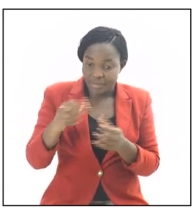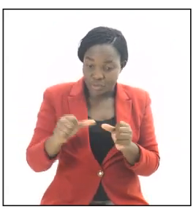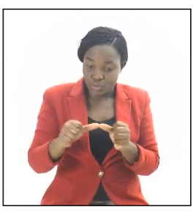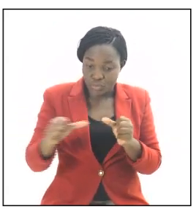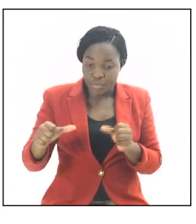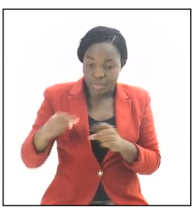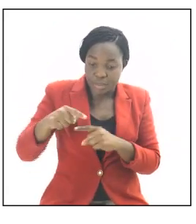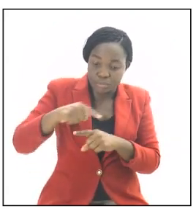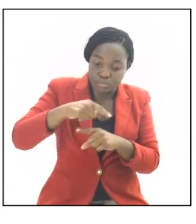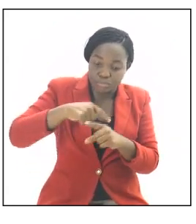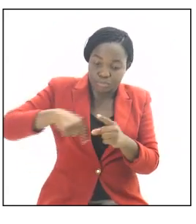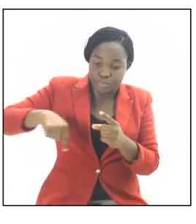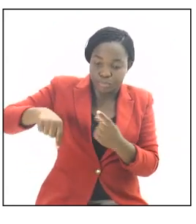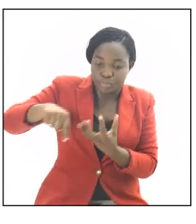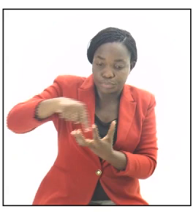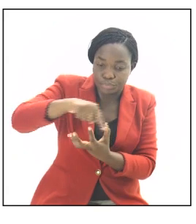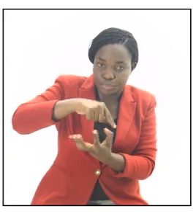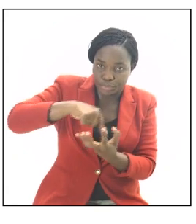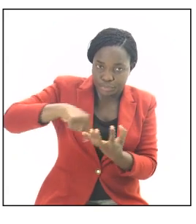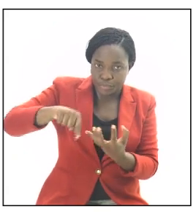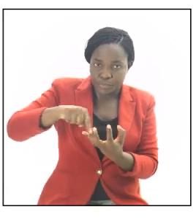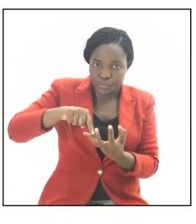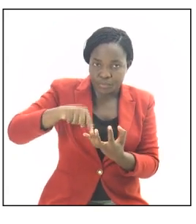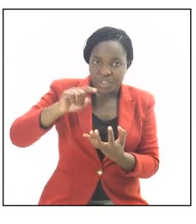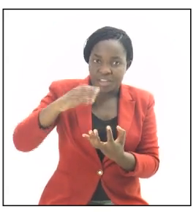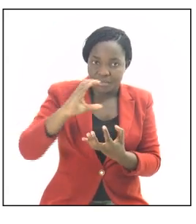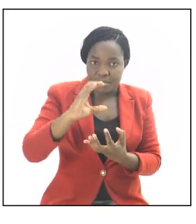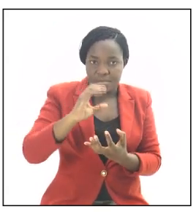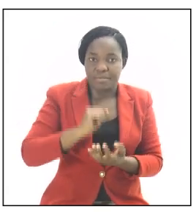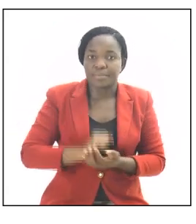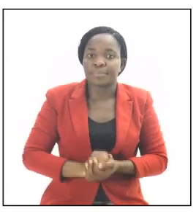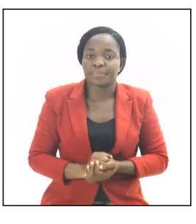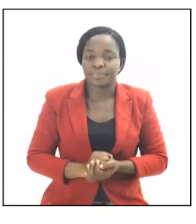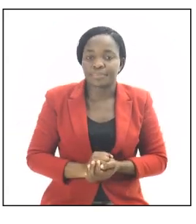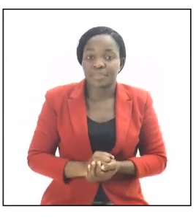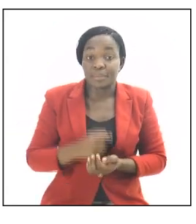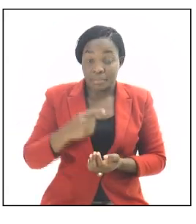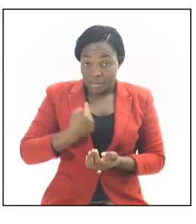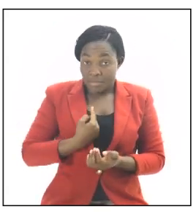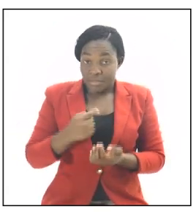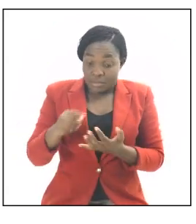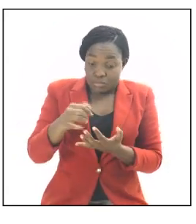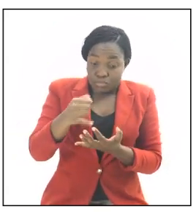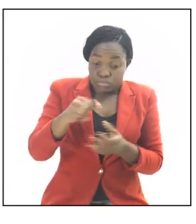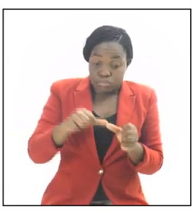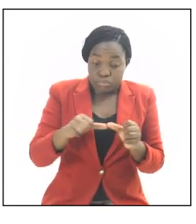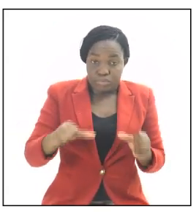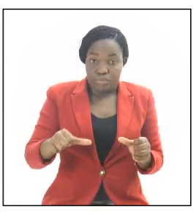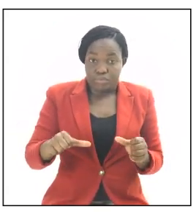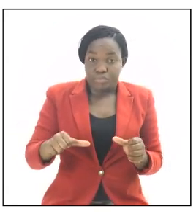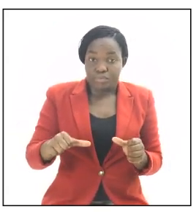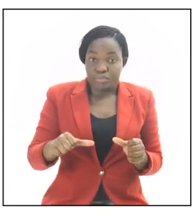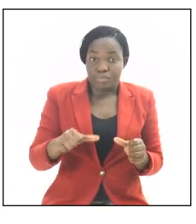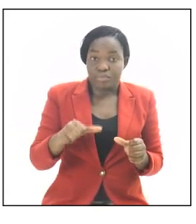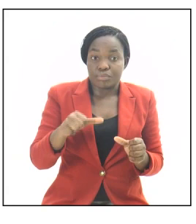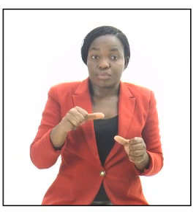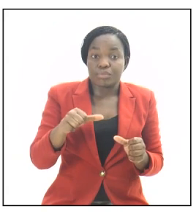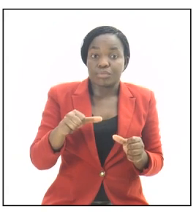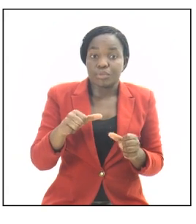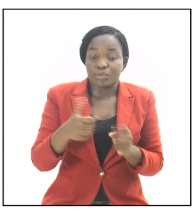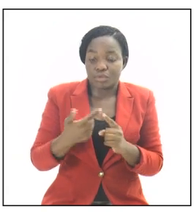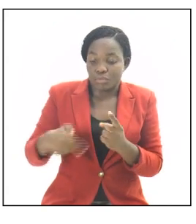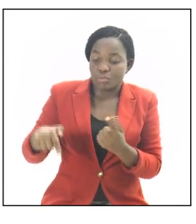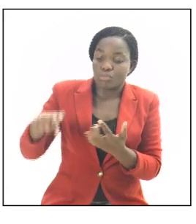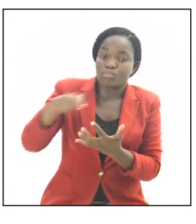the edge. This is the circumference. I measured this plate and found the circumference, the distance around the